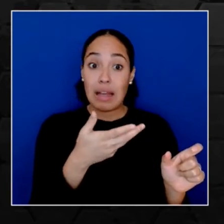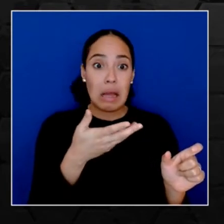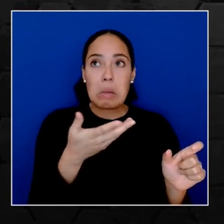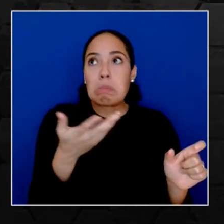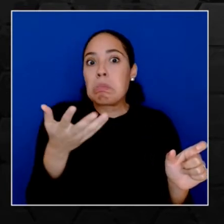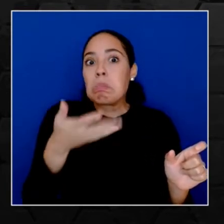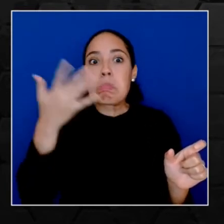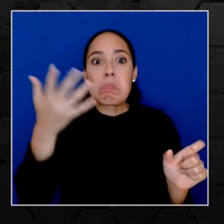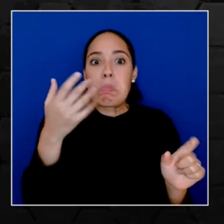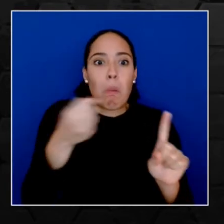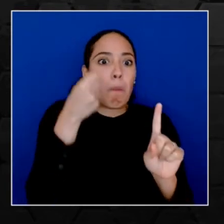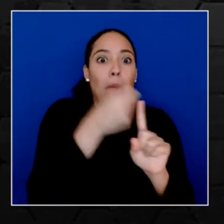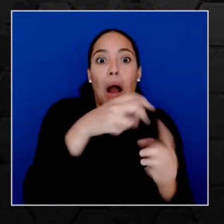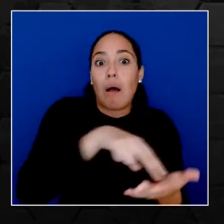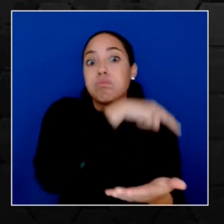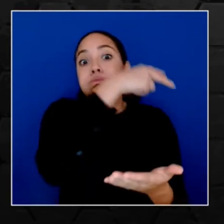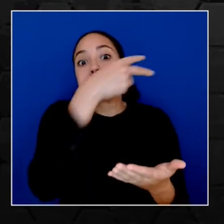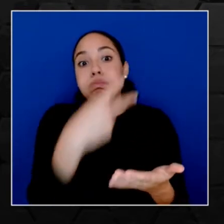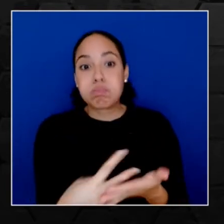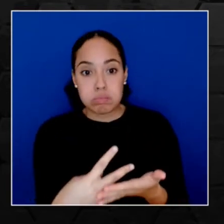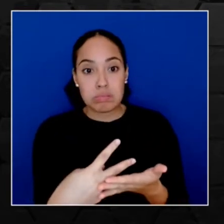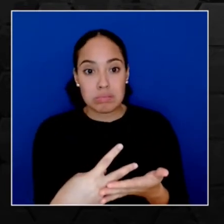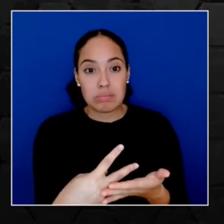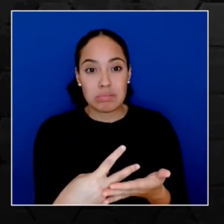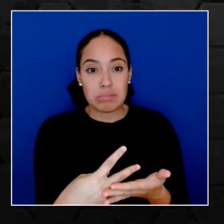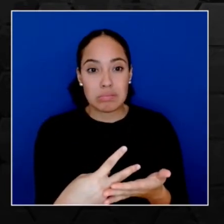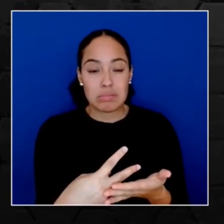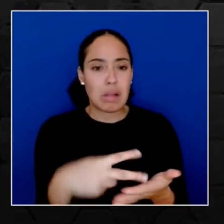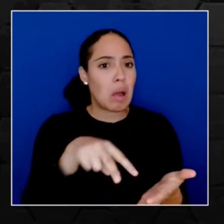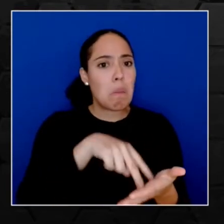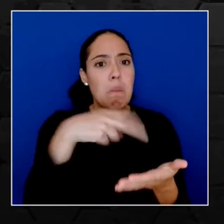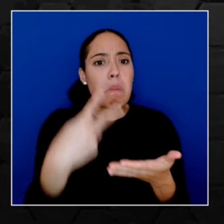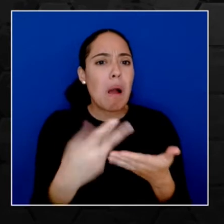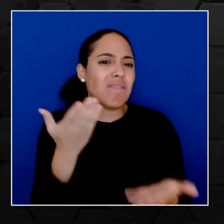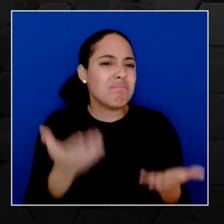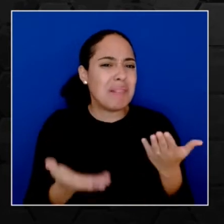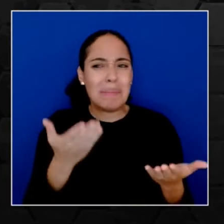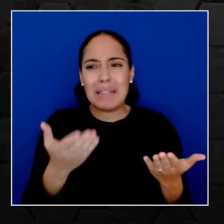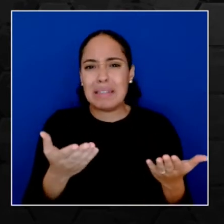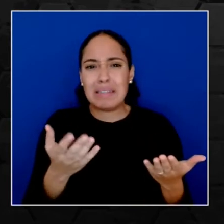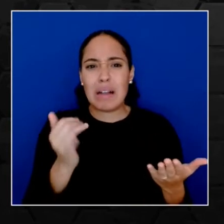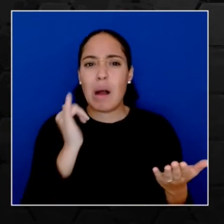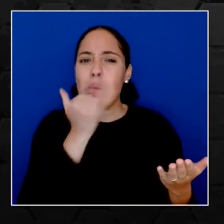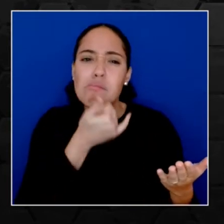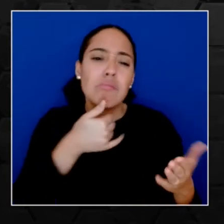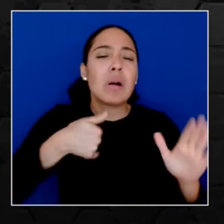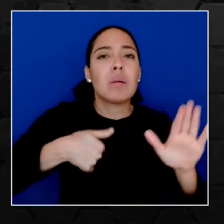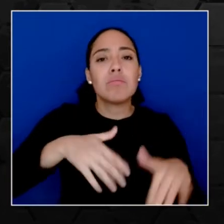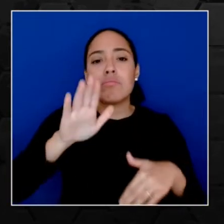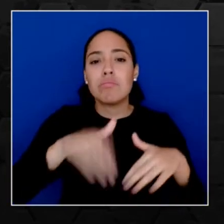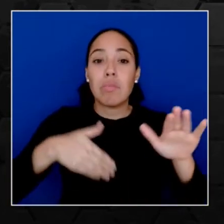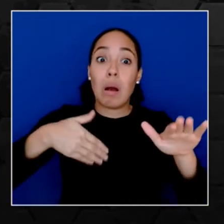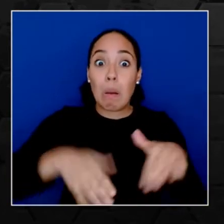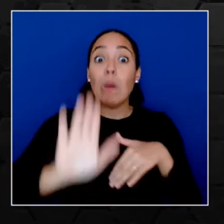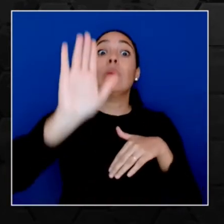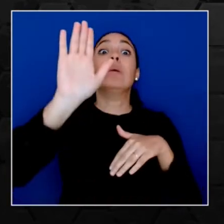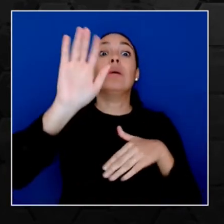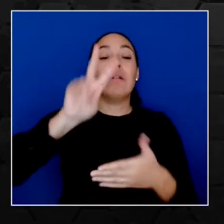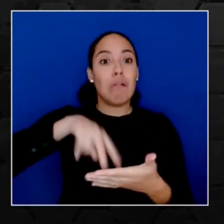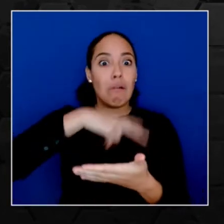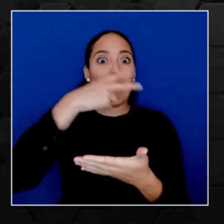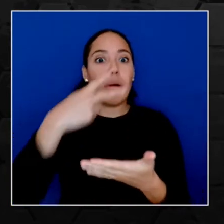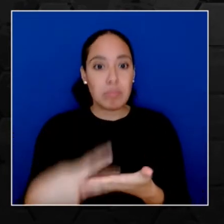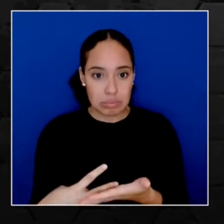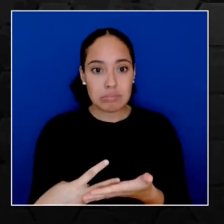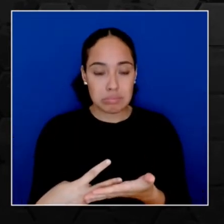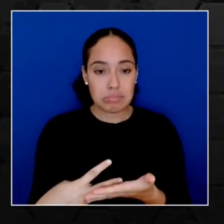if so, was it because of a silly mistake like slipping on a banana peel, as cartoons teaches us, or a